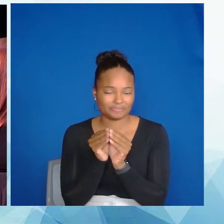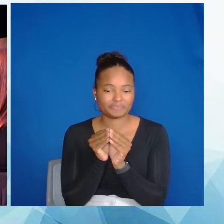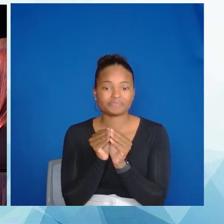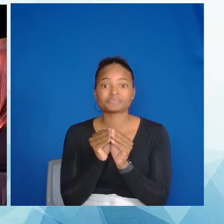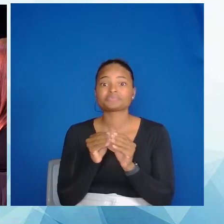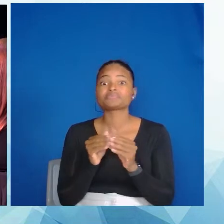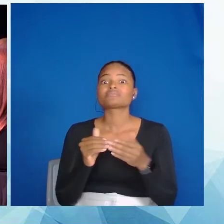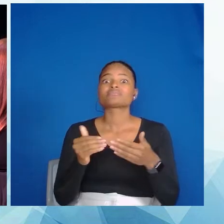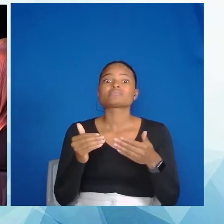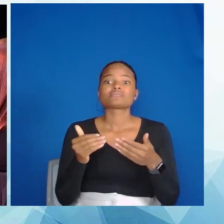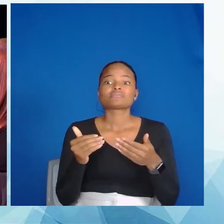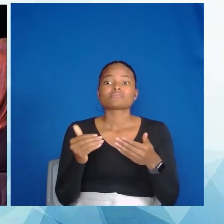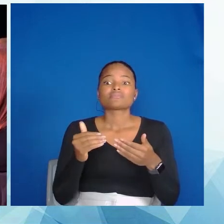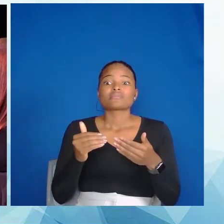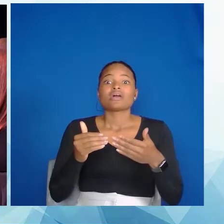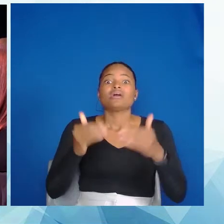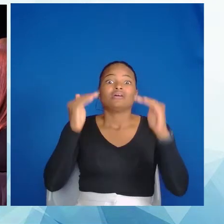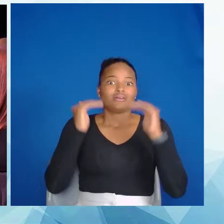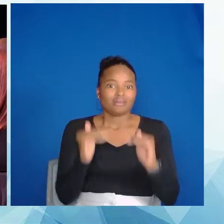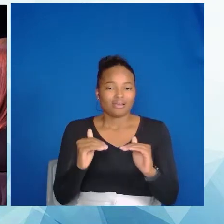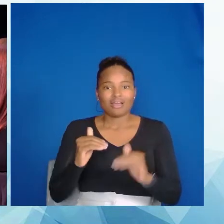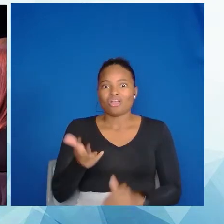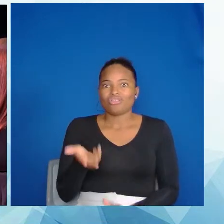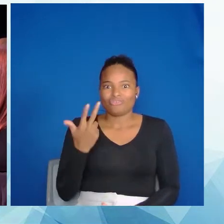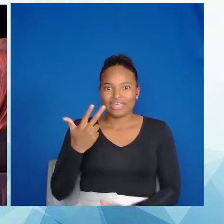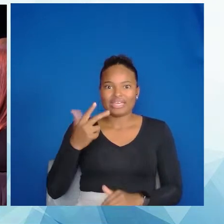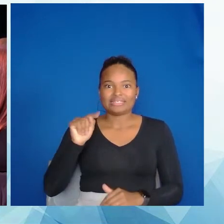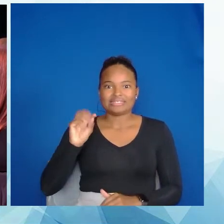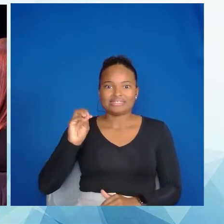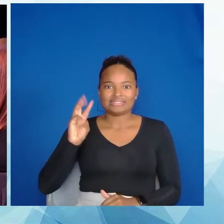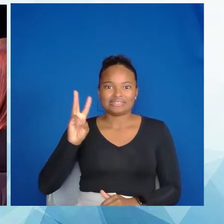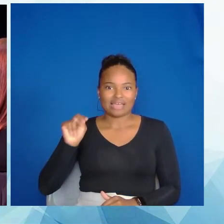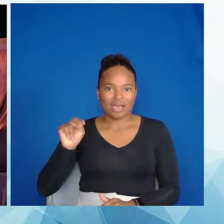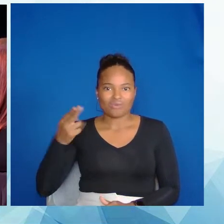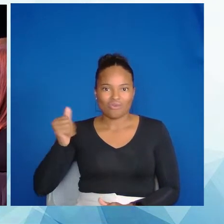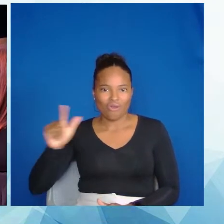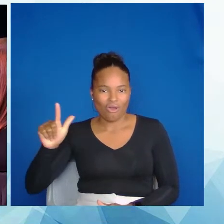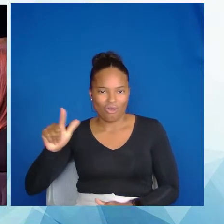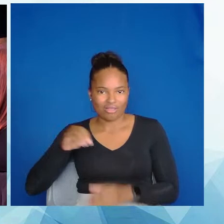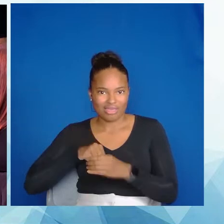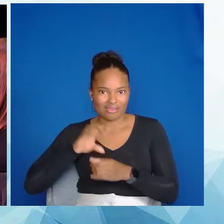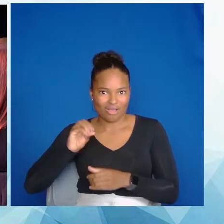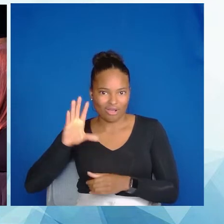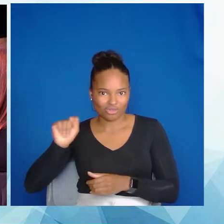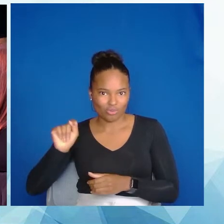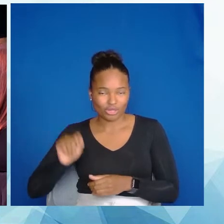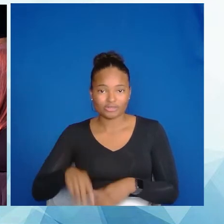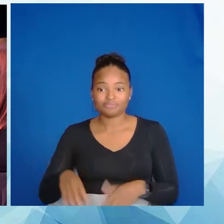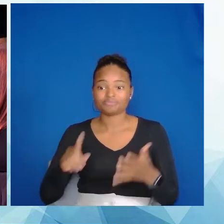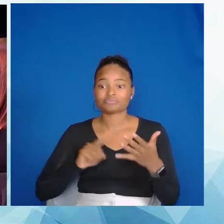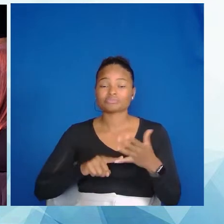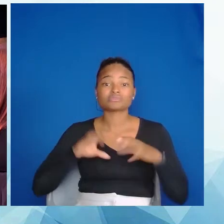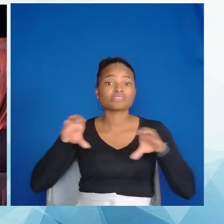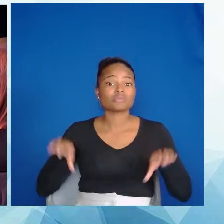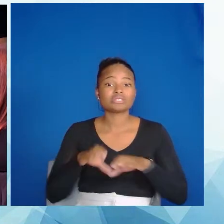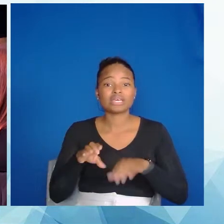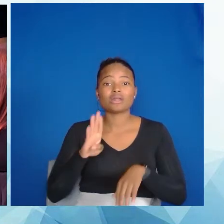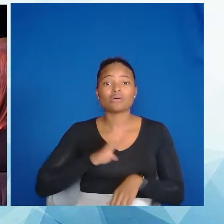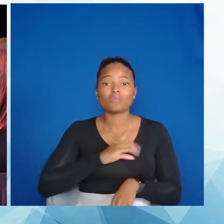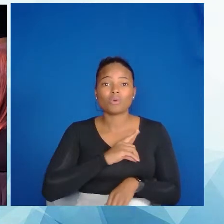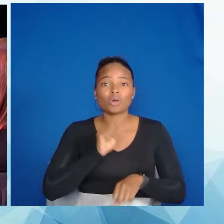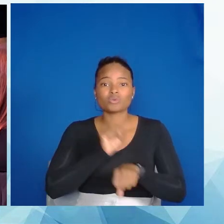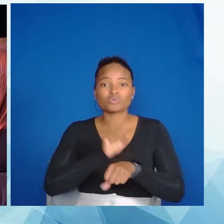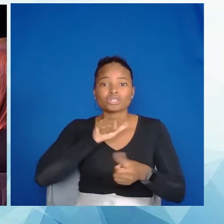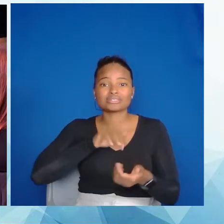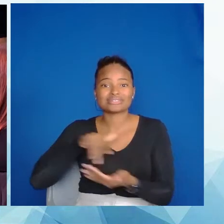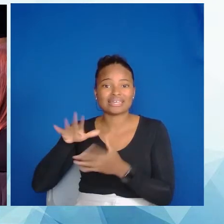3 town halls in October. We had the board work study session. We